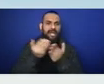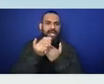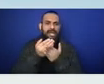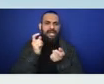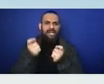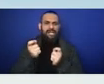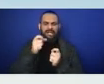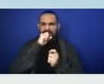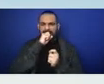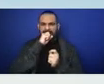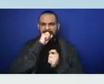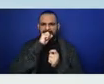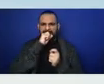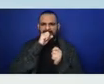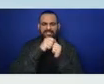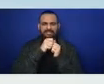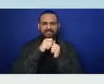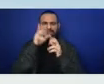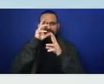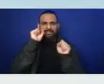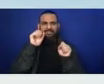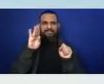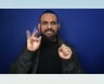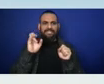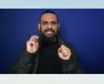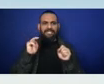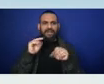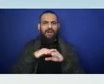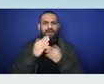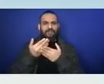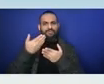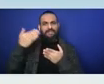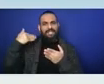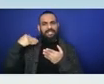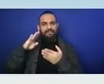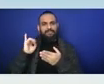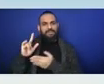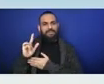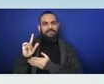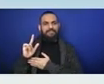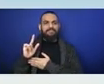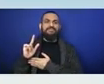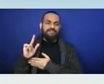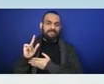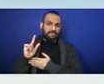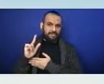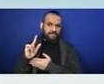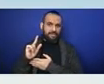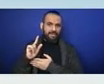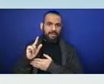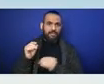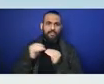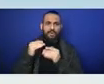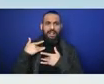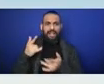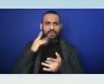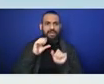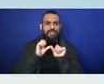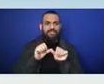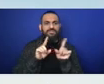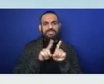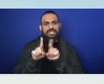the administration said to instead of using the net profit, use the gross profit there, the